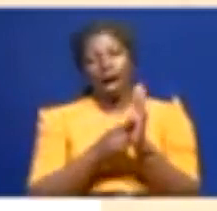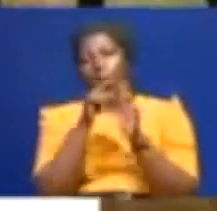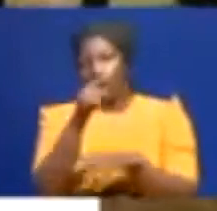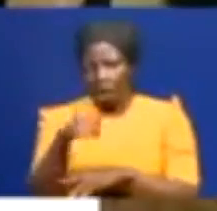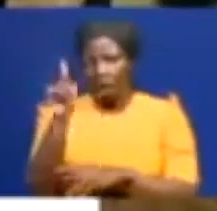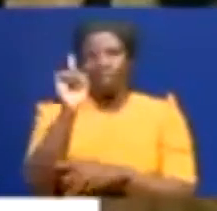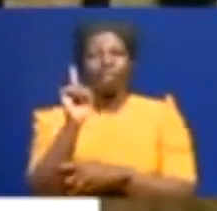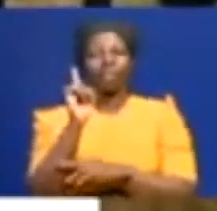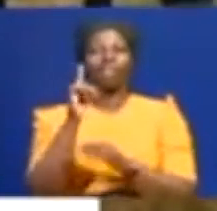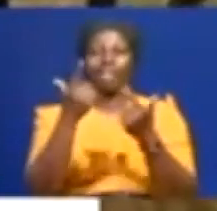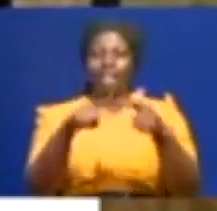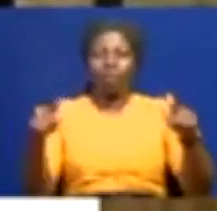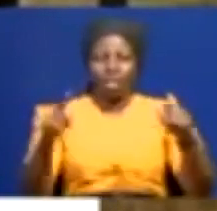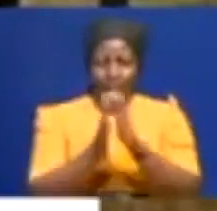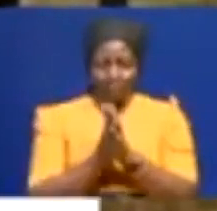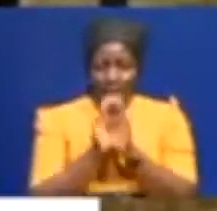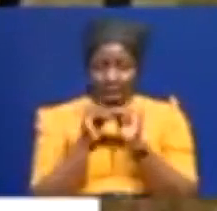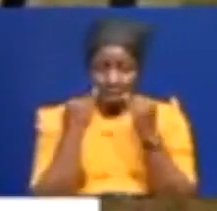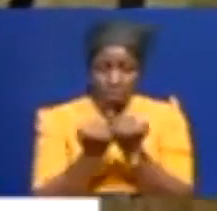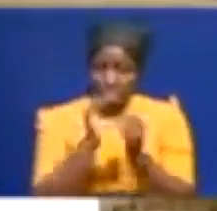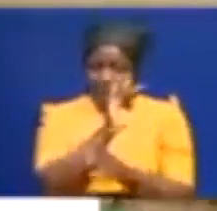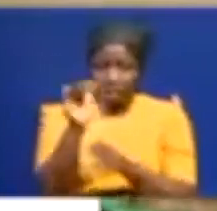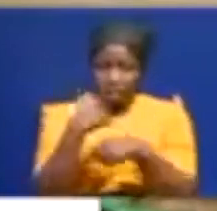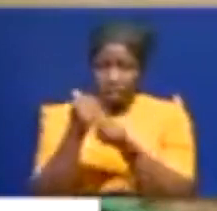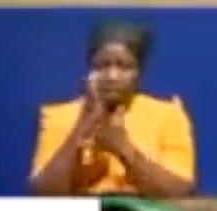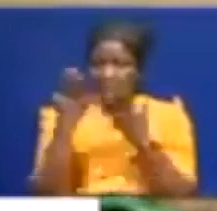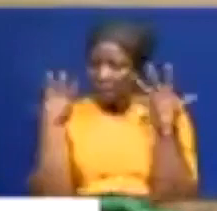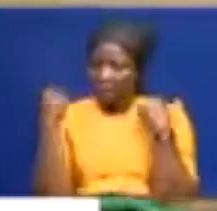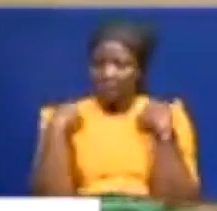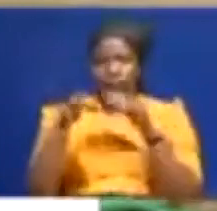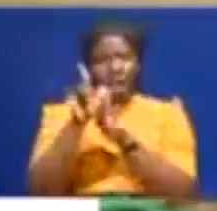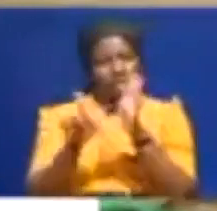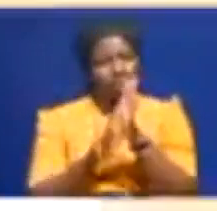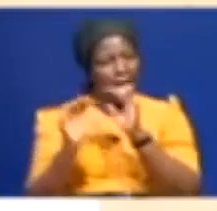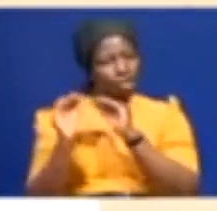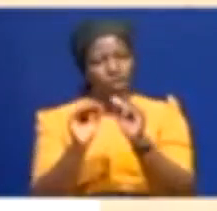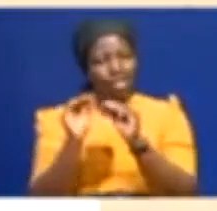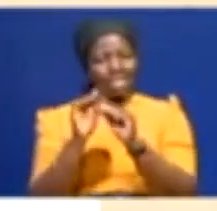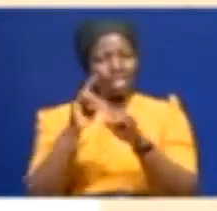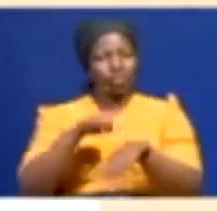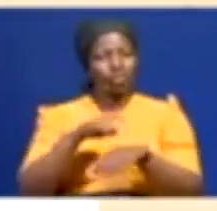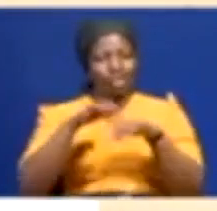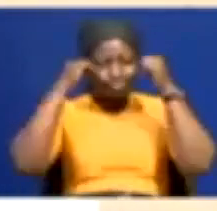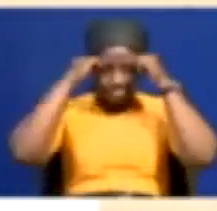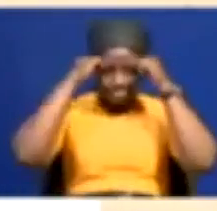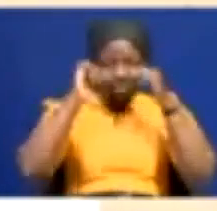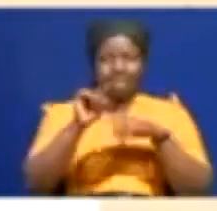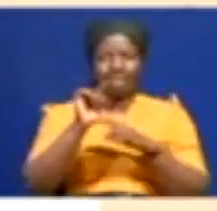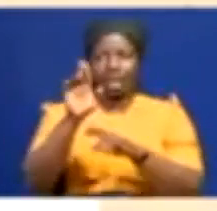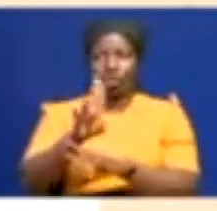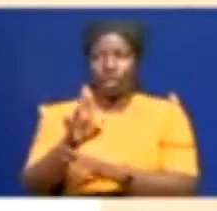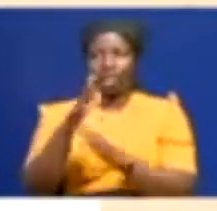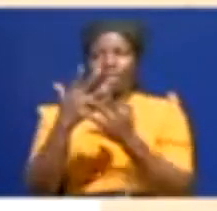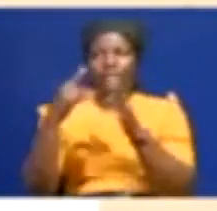end. Institutions were called upon to ensure that practical lessons are inculcated during studies. If it's a topic like machines,